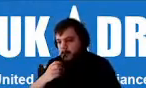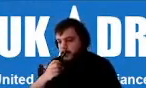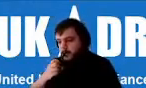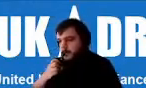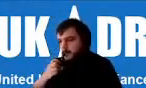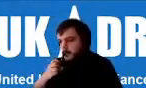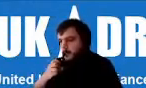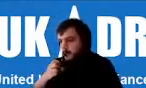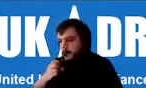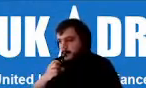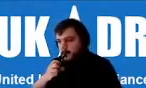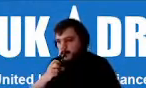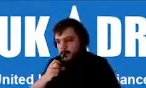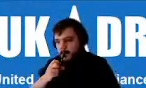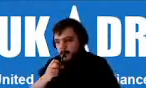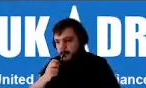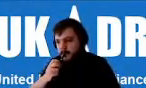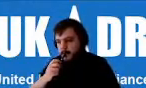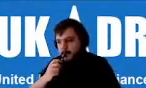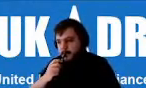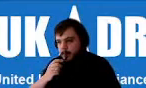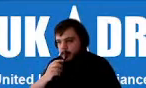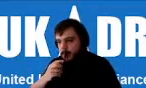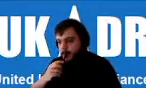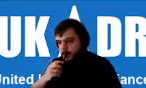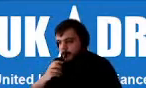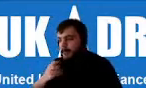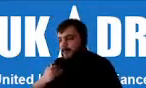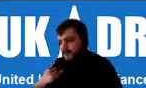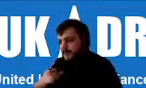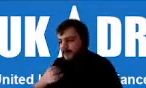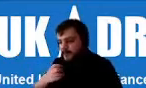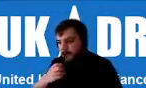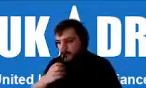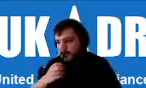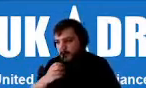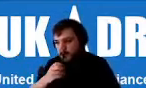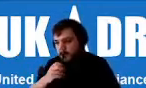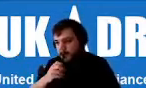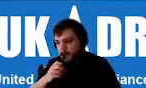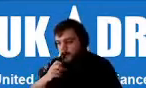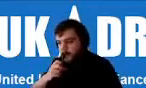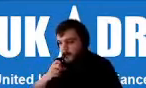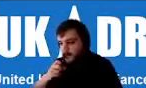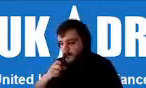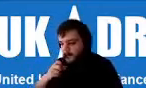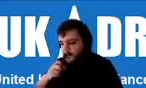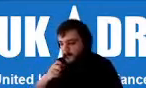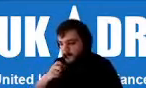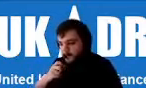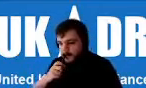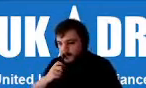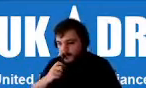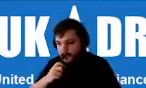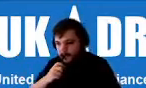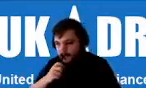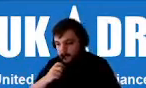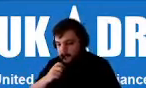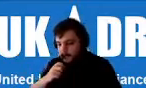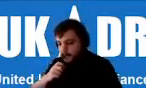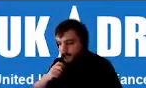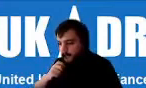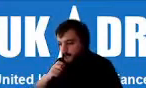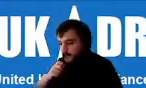hypothetical situations where what would have happened if we hadn't spent that money, kind of thing, which is difficult to quantify. But it's